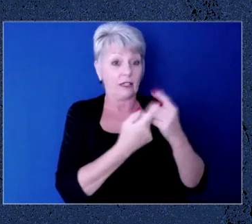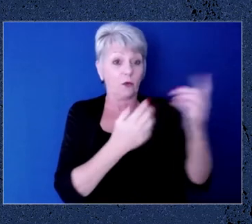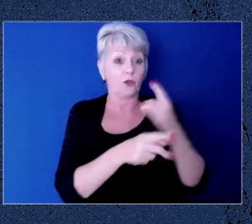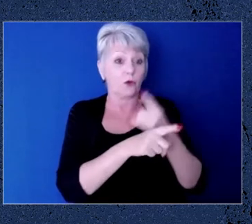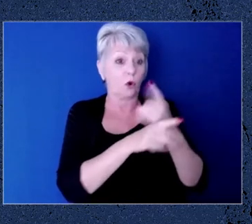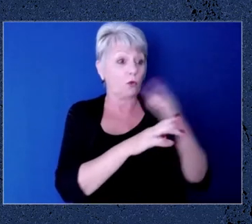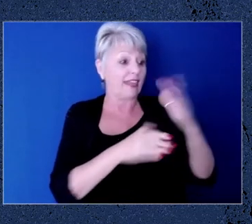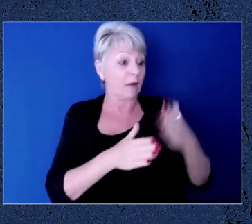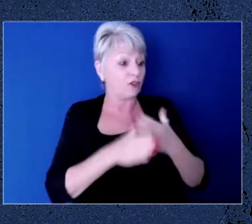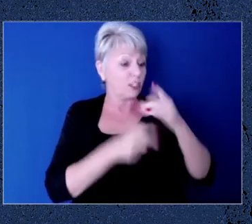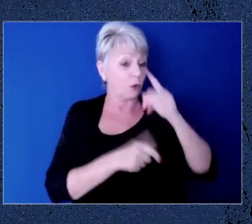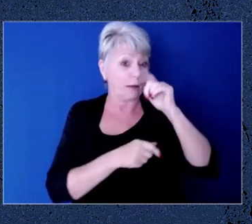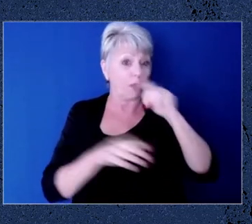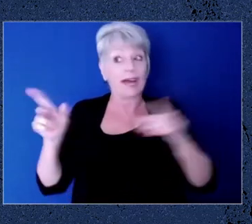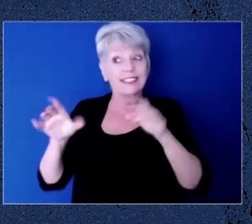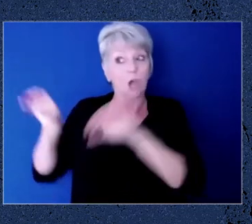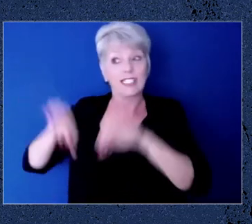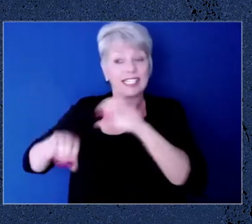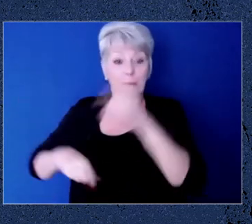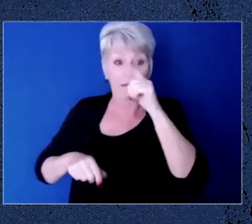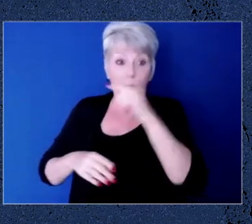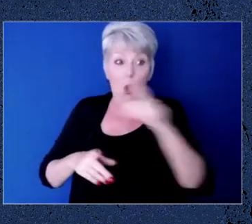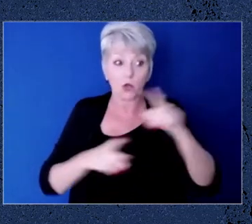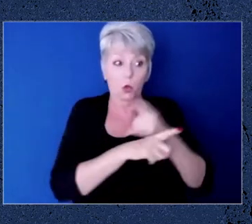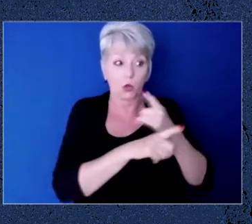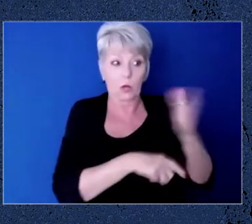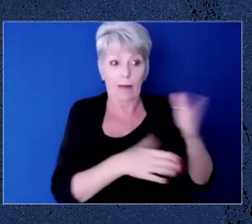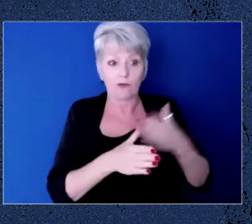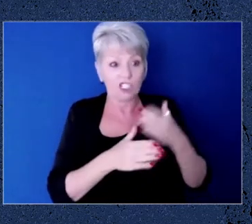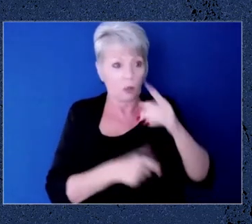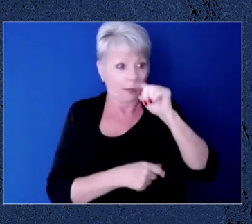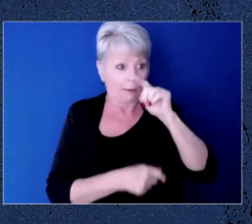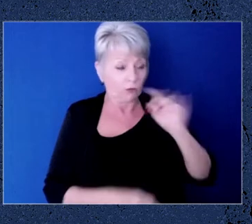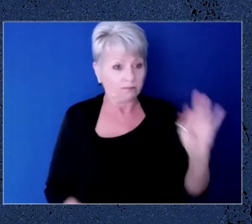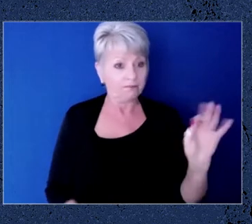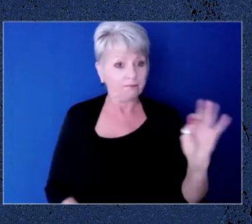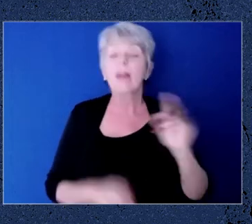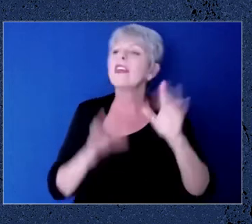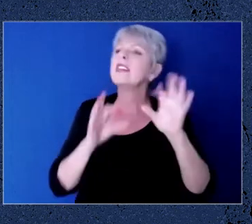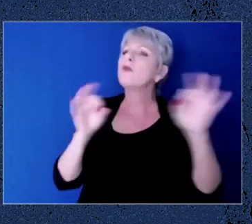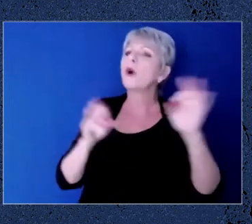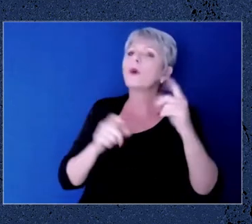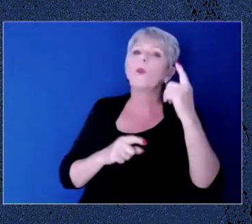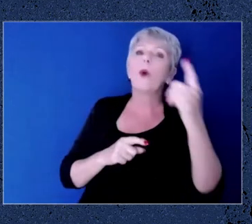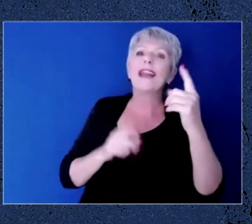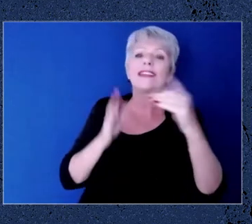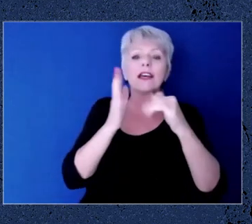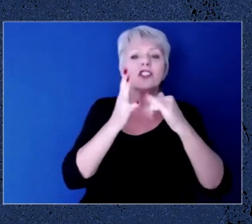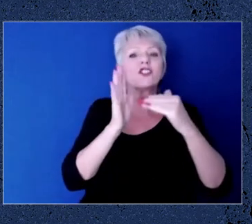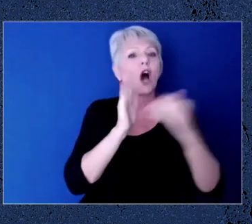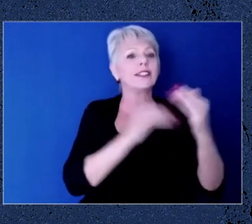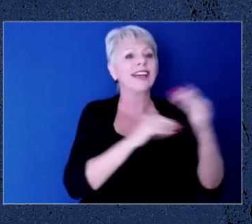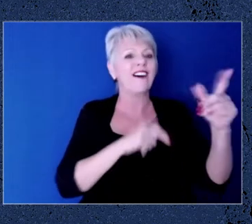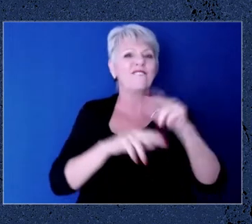scientists don't do that. You know, so it wasn't this one glove fits all, one sort of size fits all management. It was